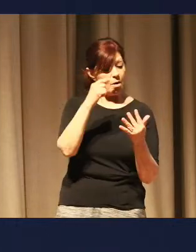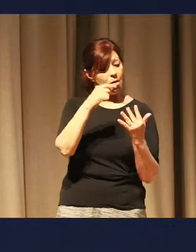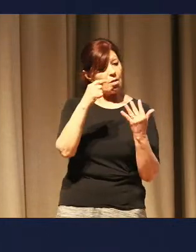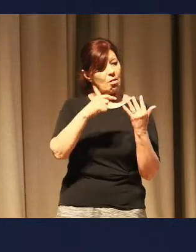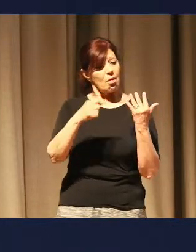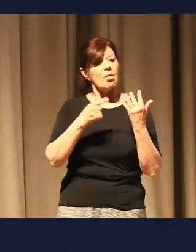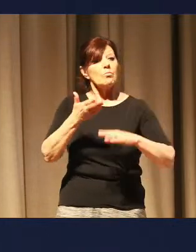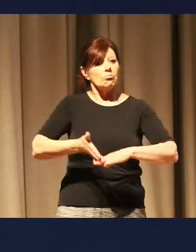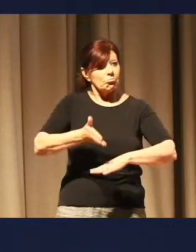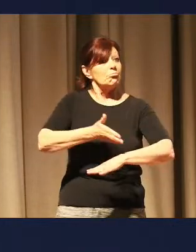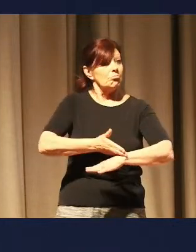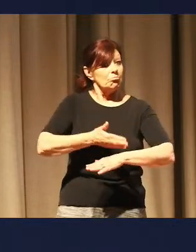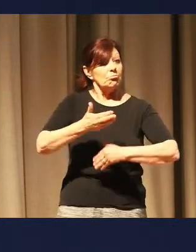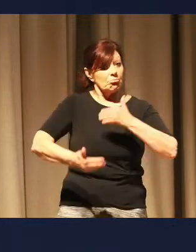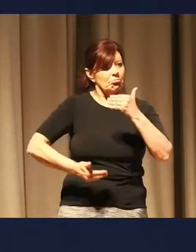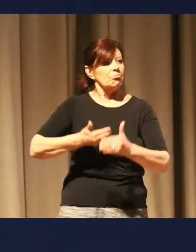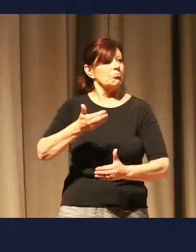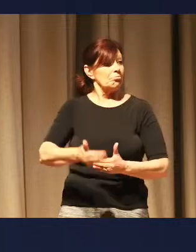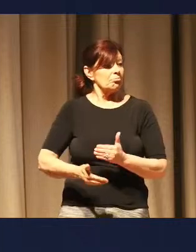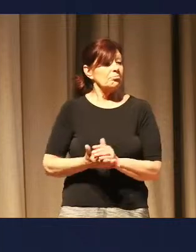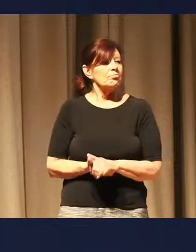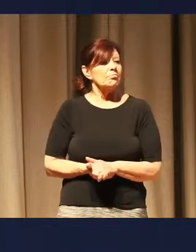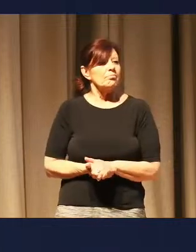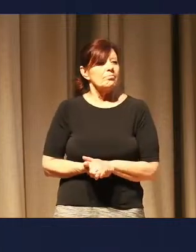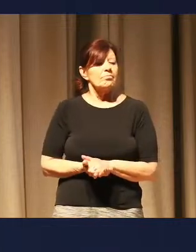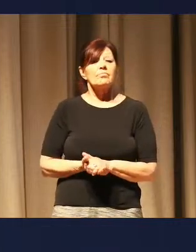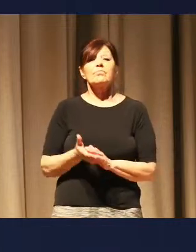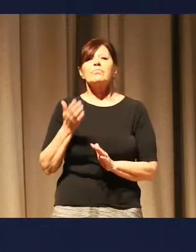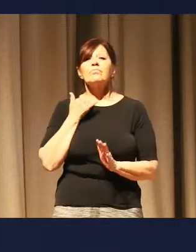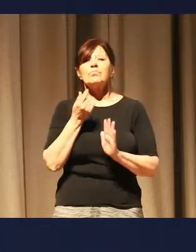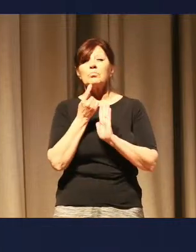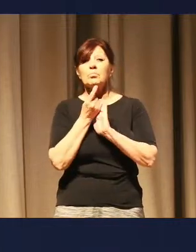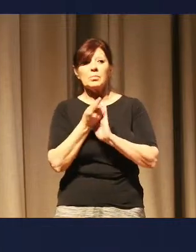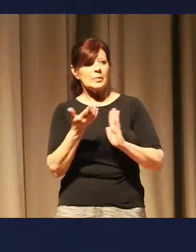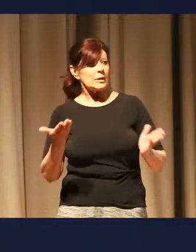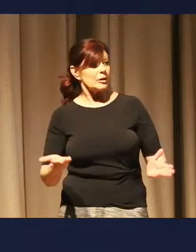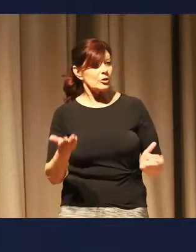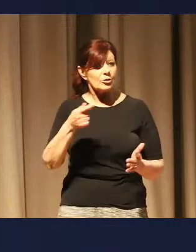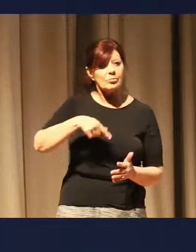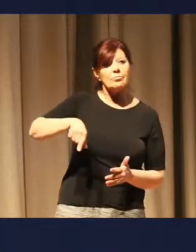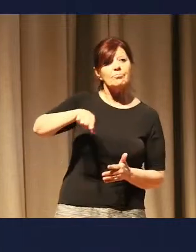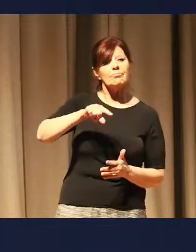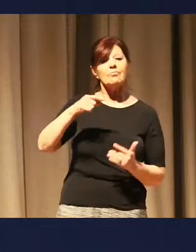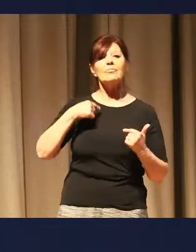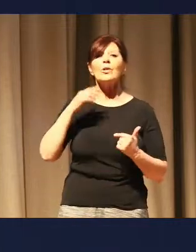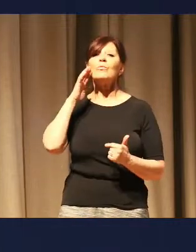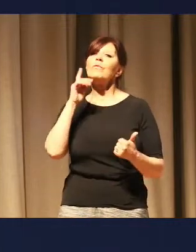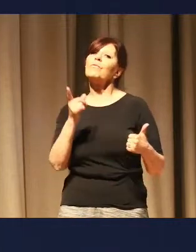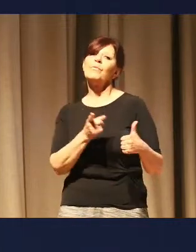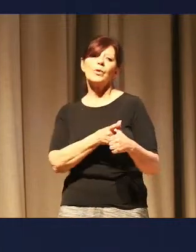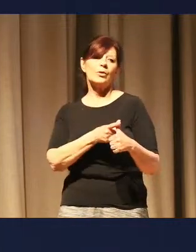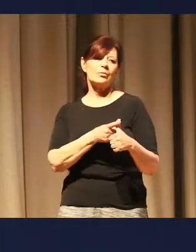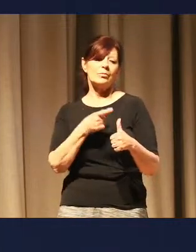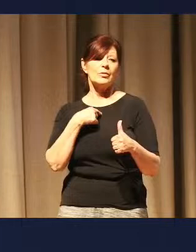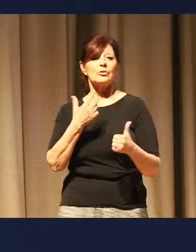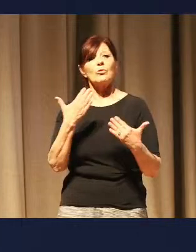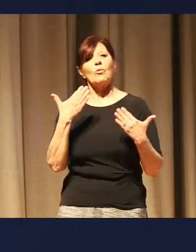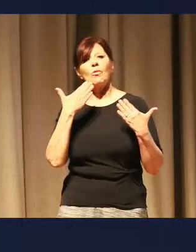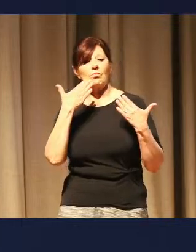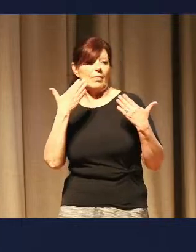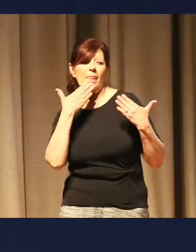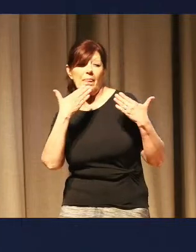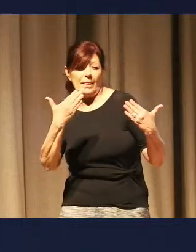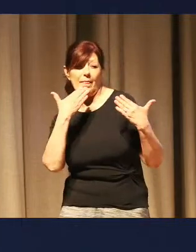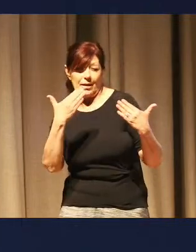we are making. In my few moments here before you, I would first like to offer some